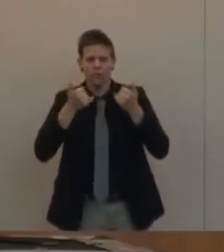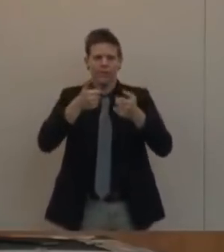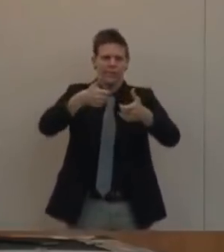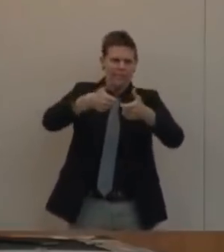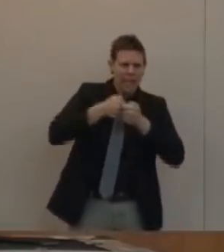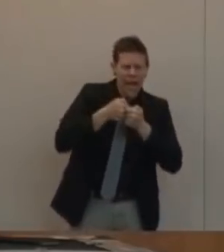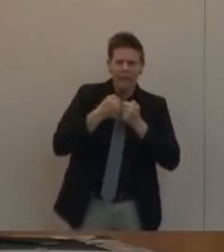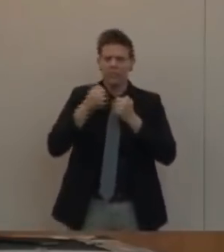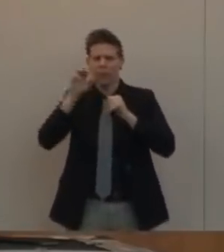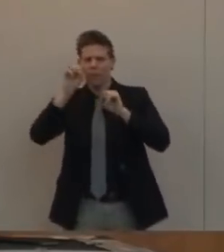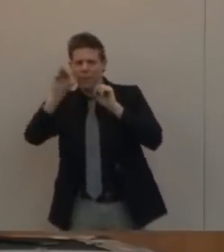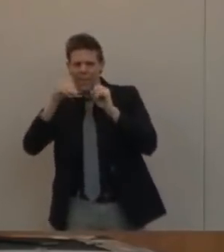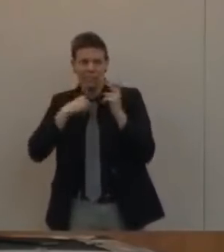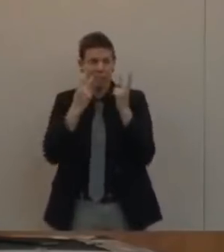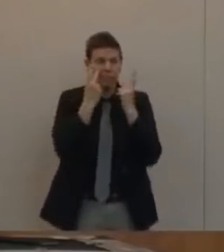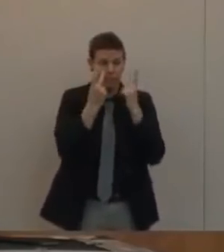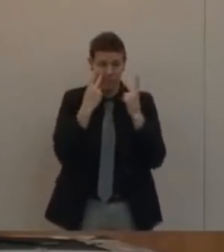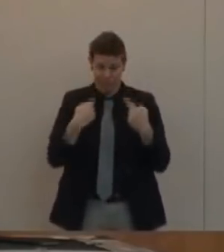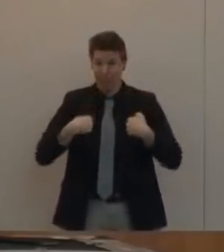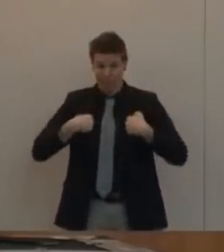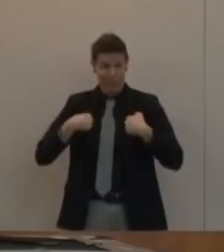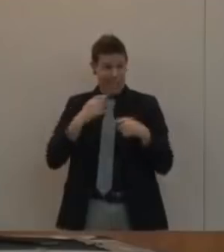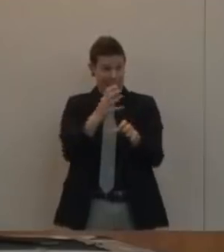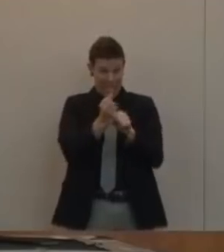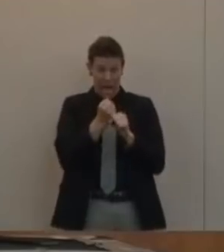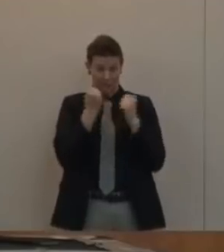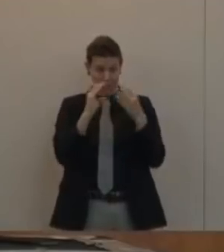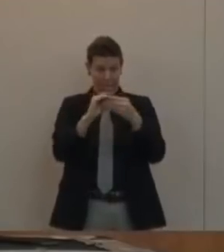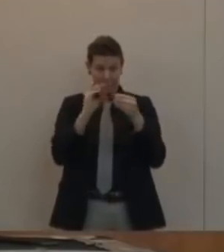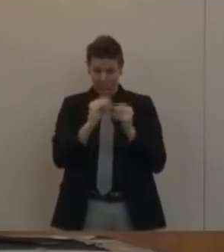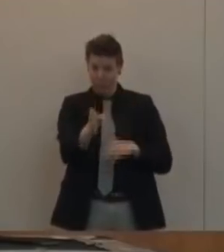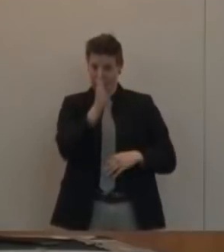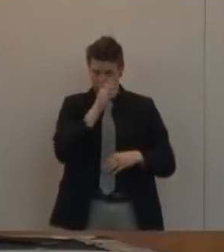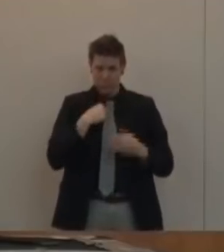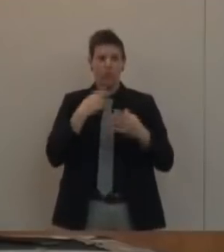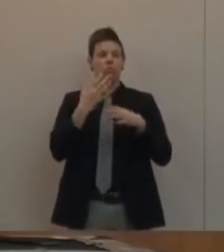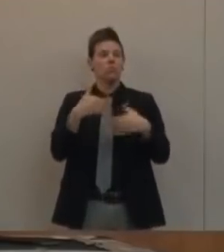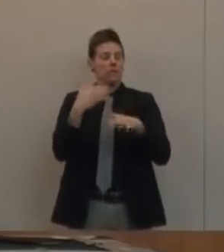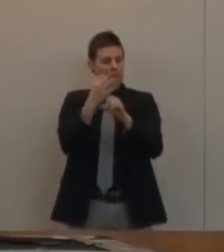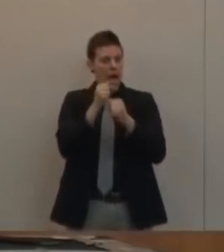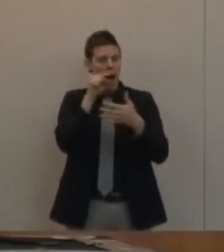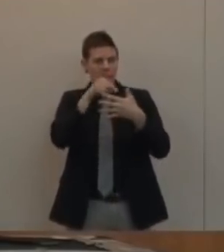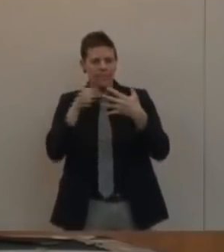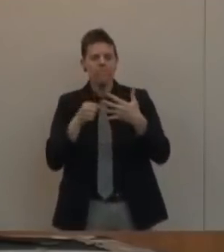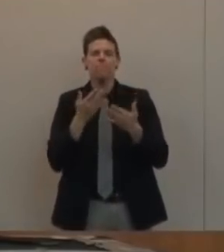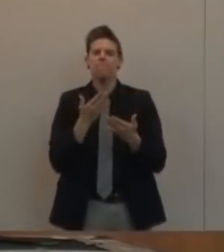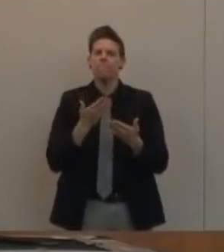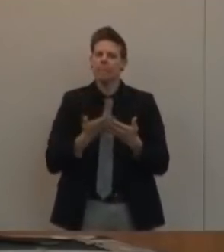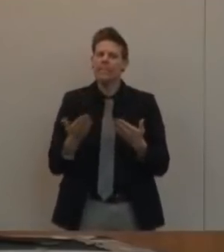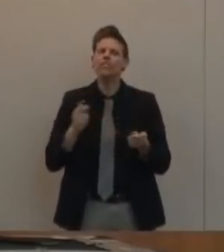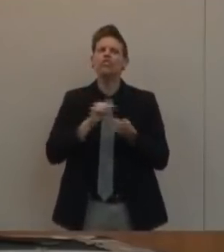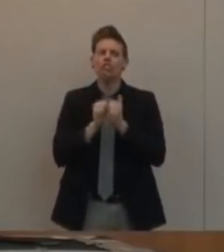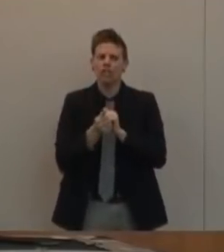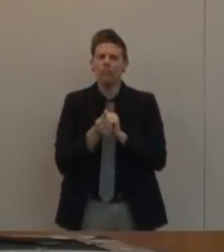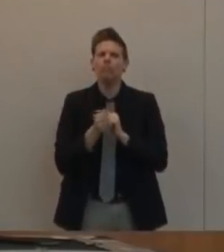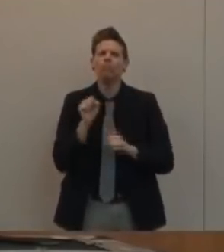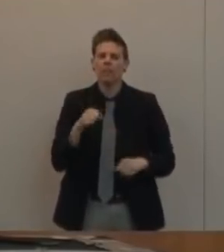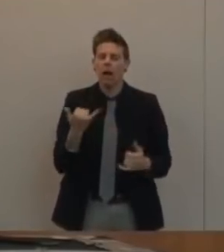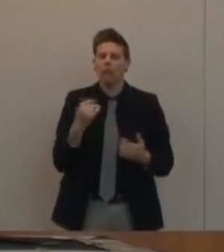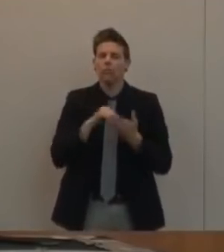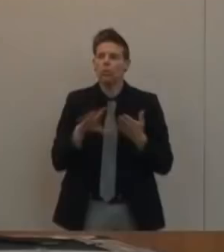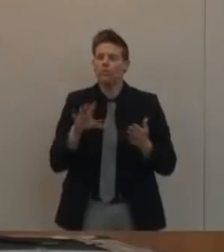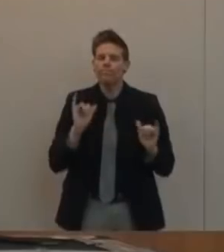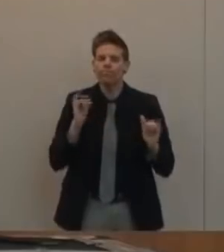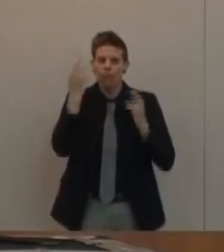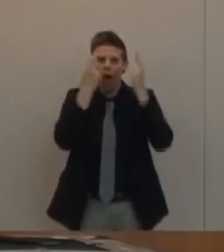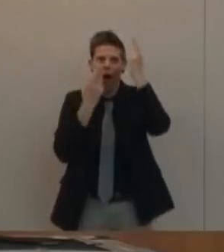and I'm getting directly, my sense is the tide has turned, and that students miss each other, and they miss their teachers,